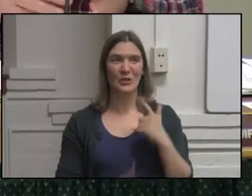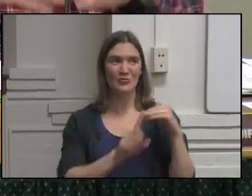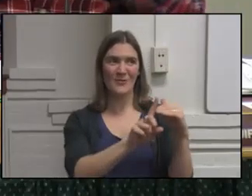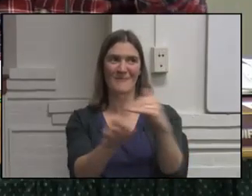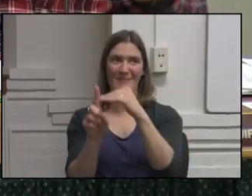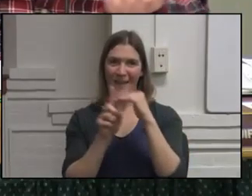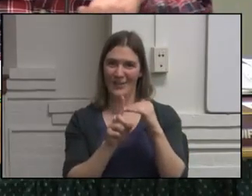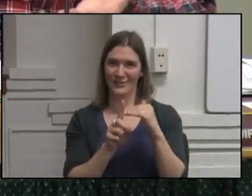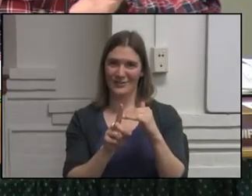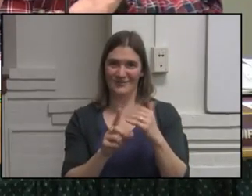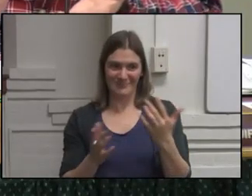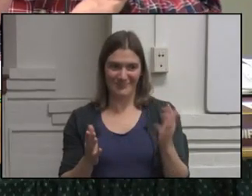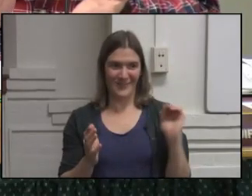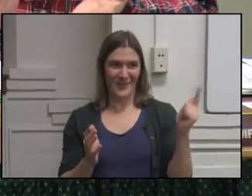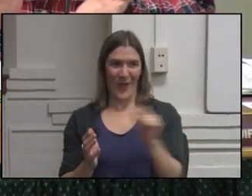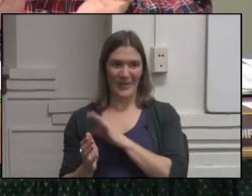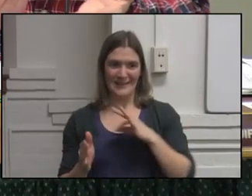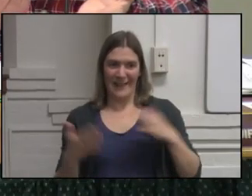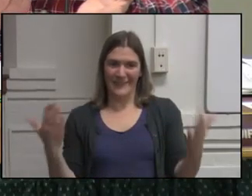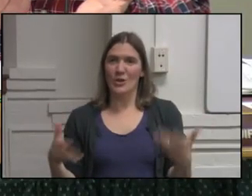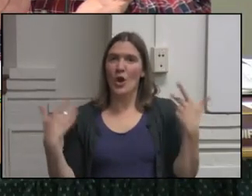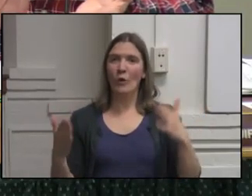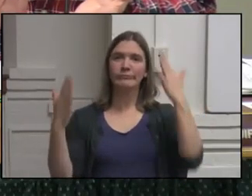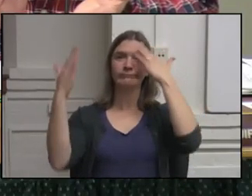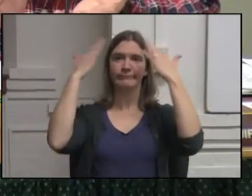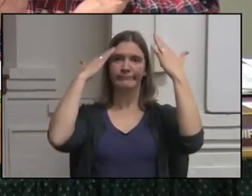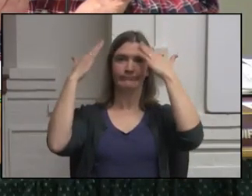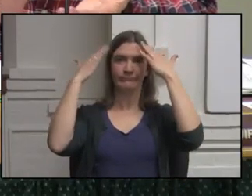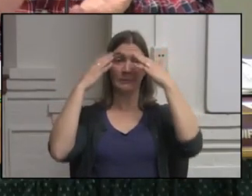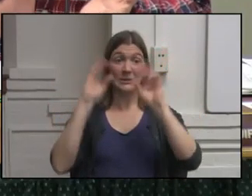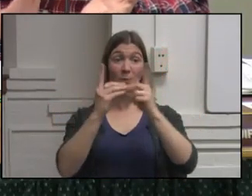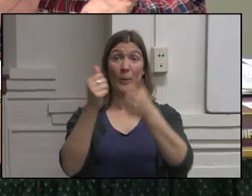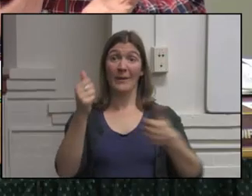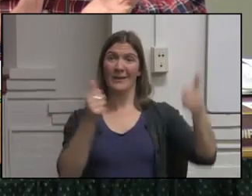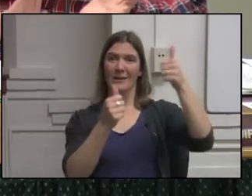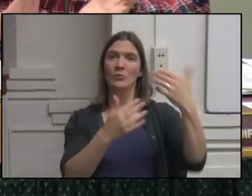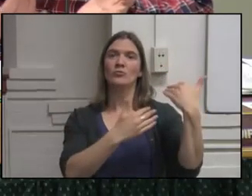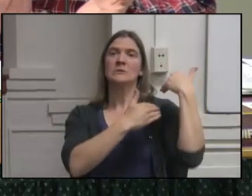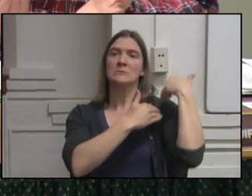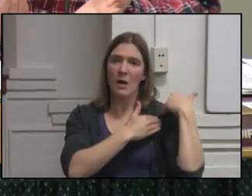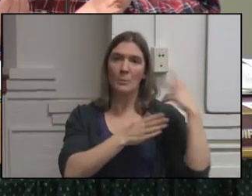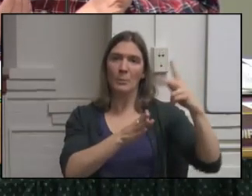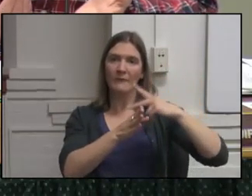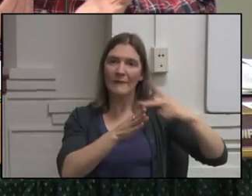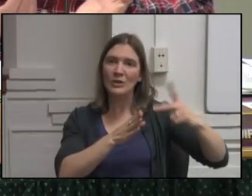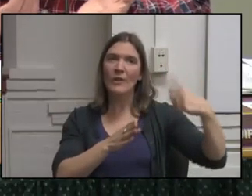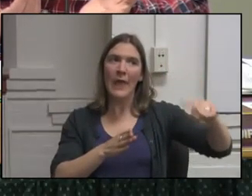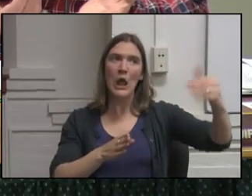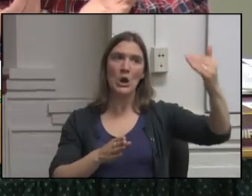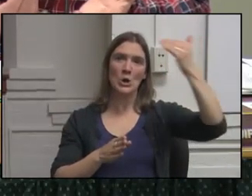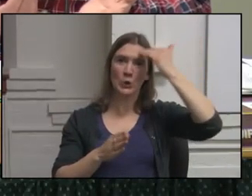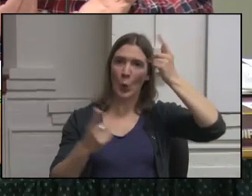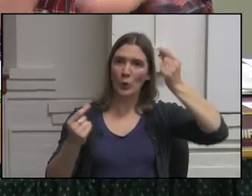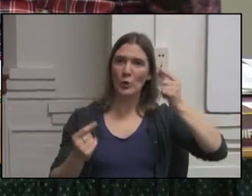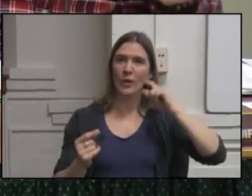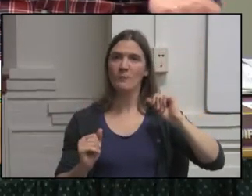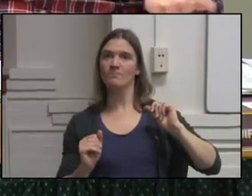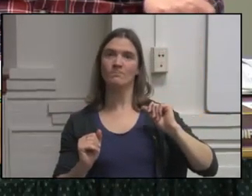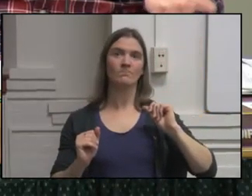reminder that actually all of the town staff and department heads are like responsible professional people who